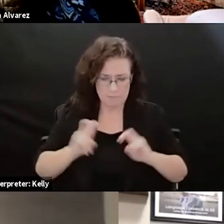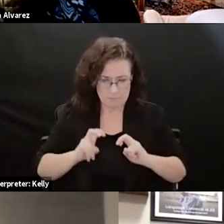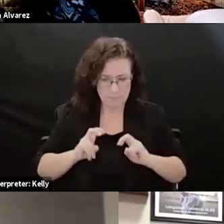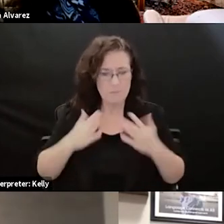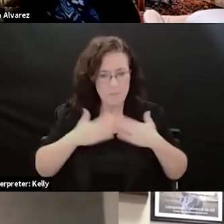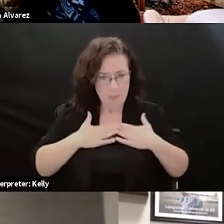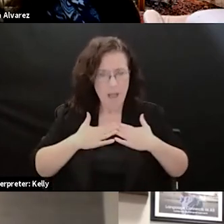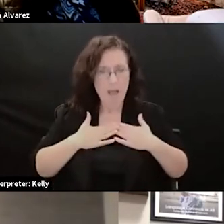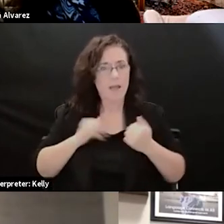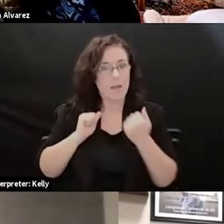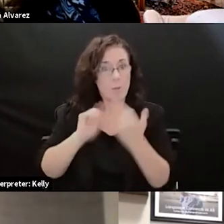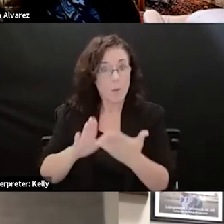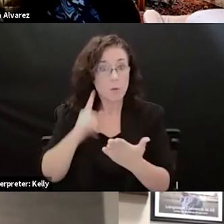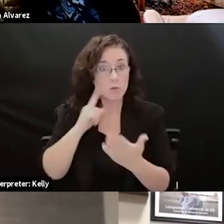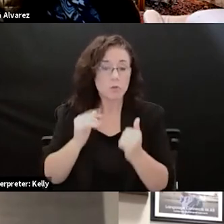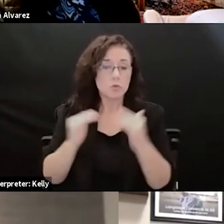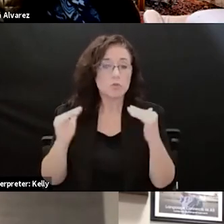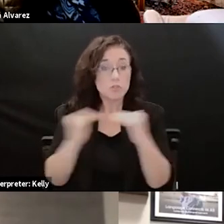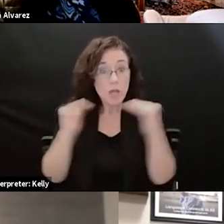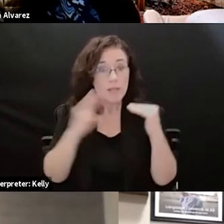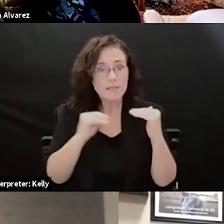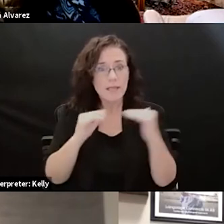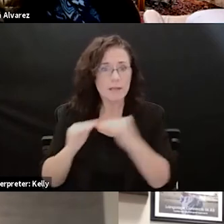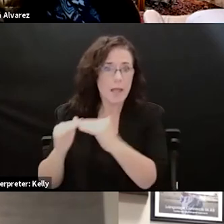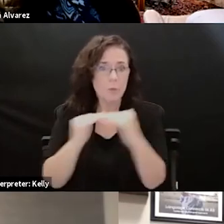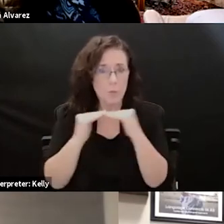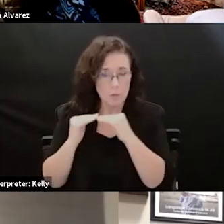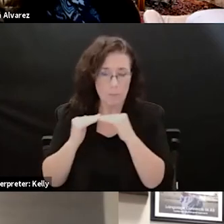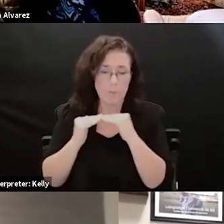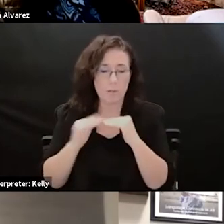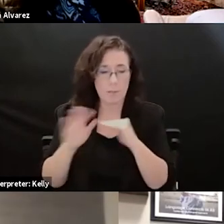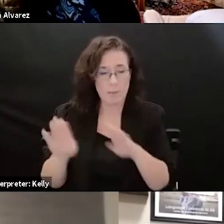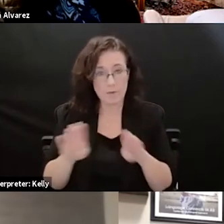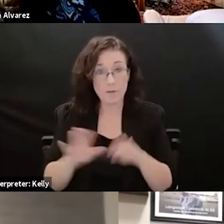decisions and behavior thank you so much for your work